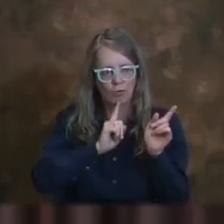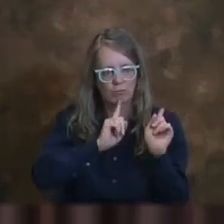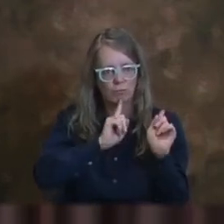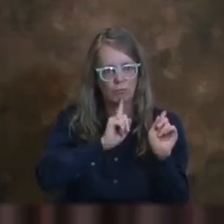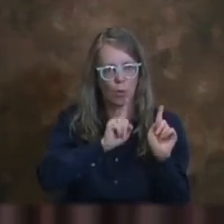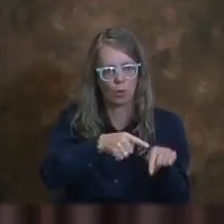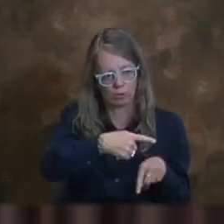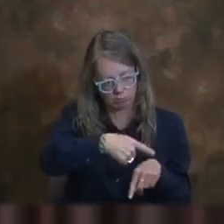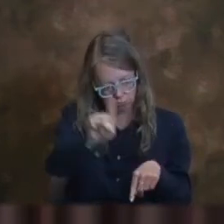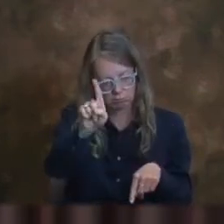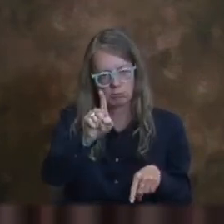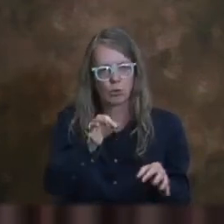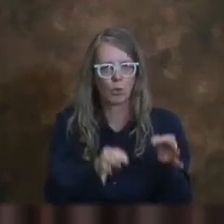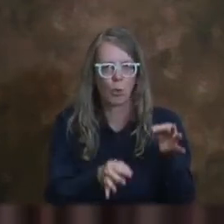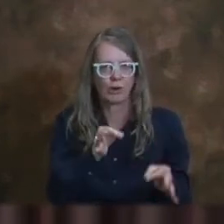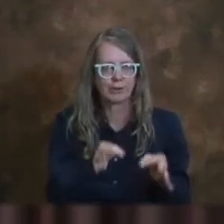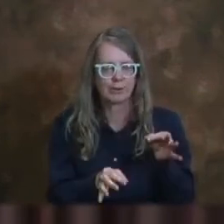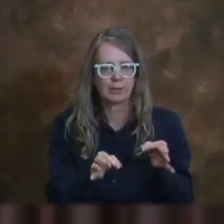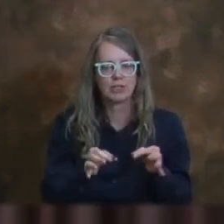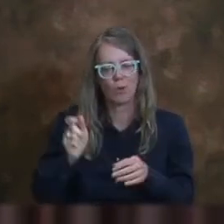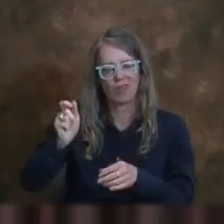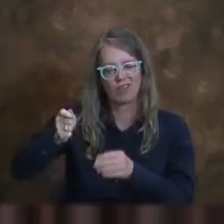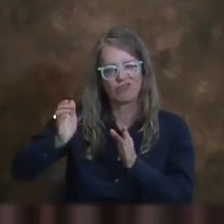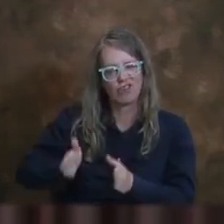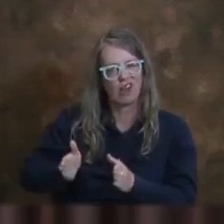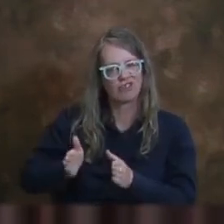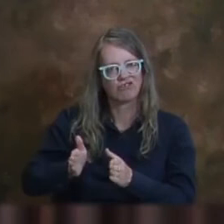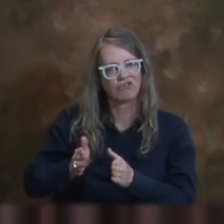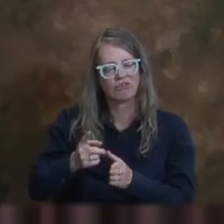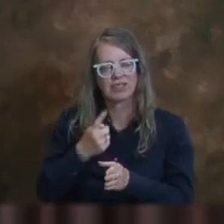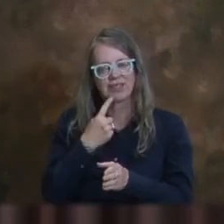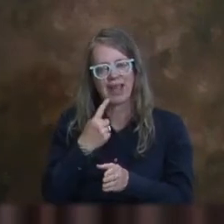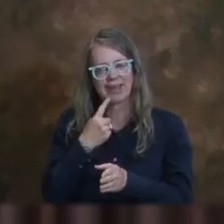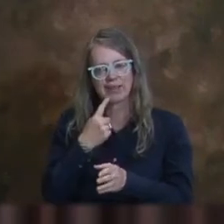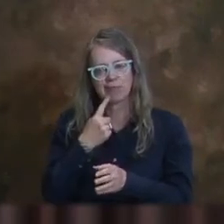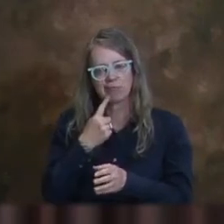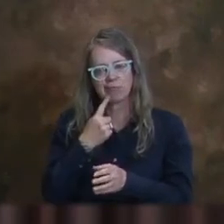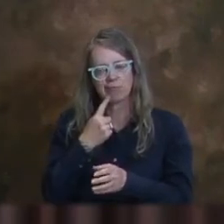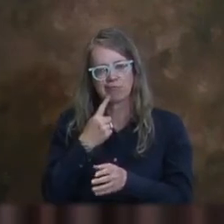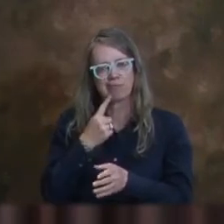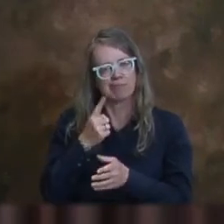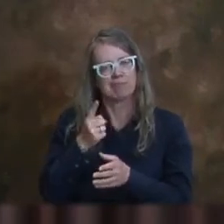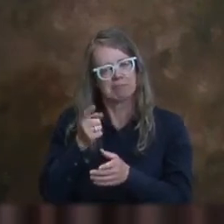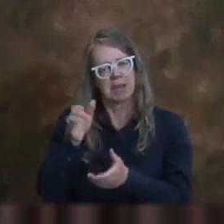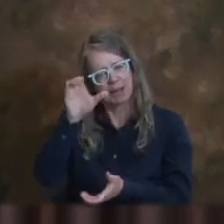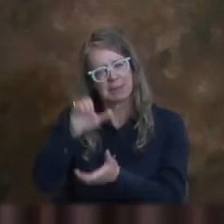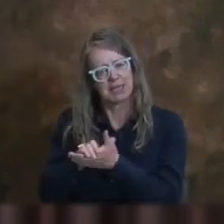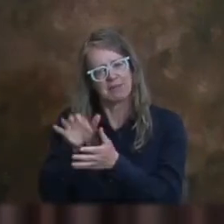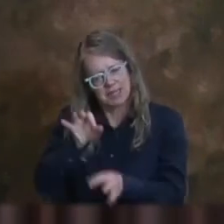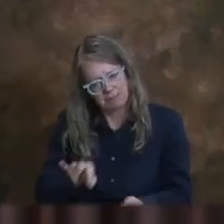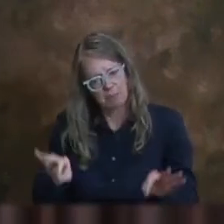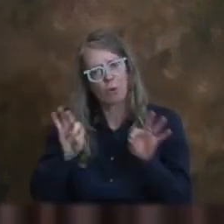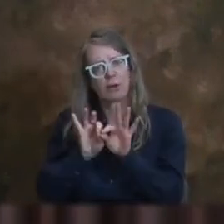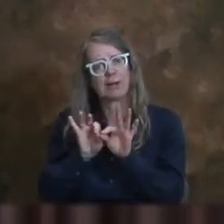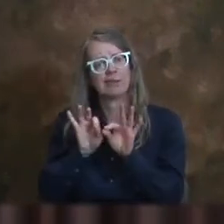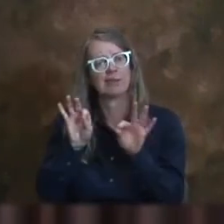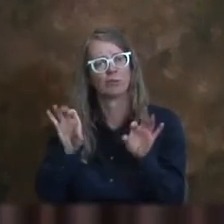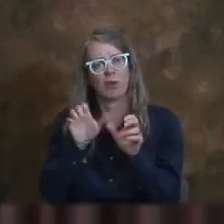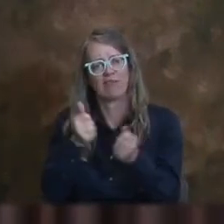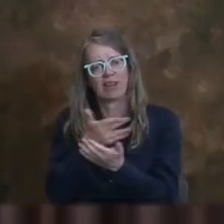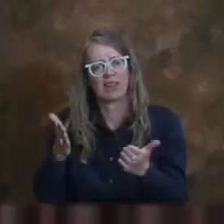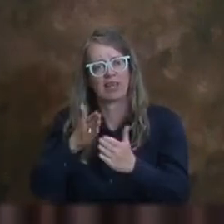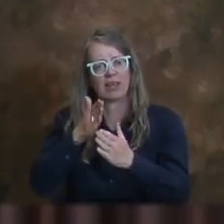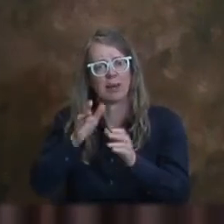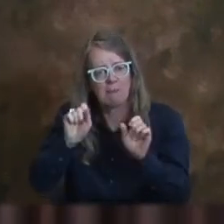And so he shared that the judges believe that it's, you know, first of all, very important to try to do everything we can to keep COVID out of the